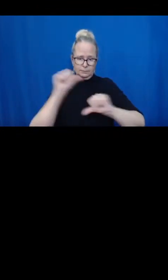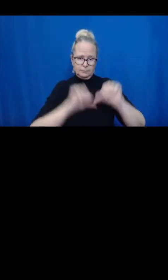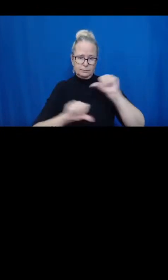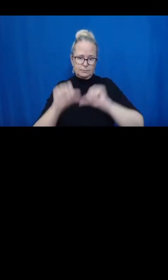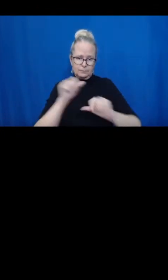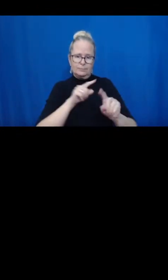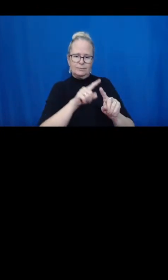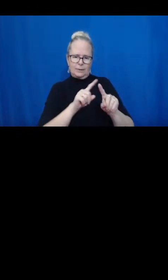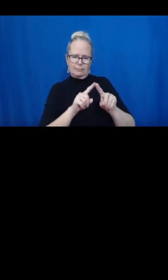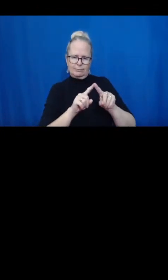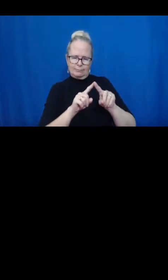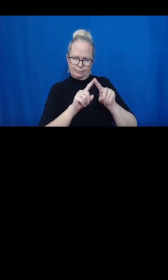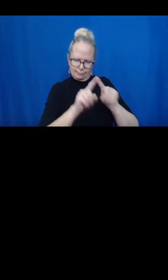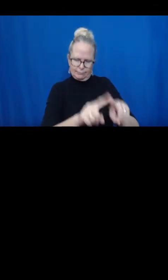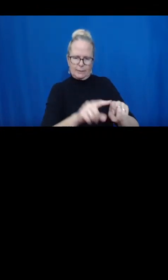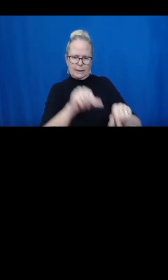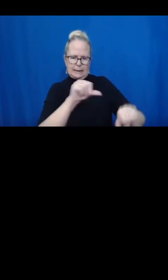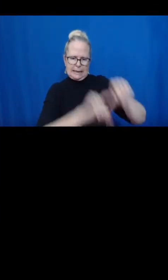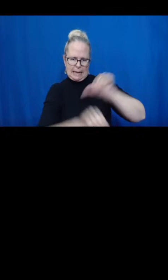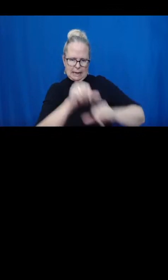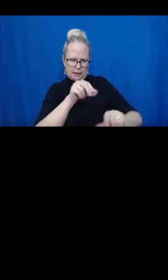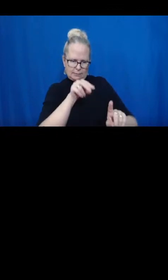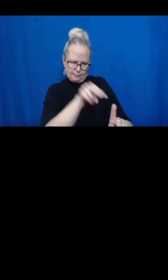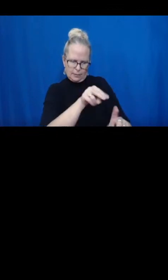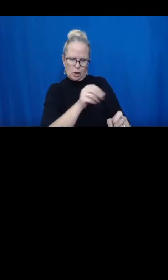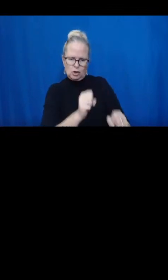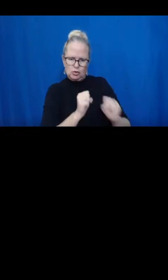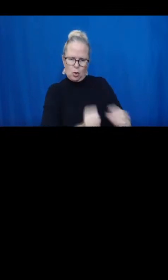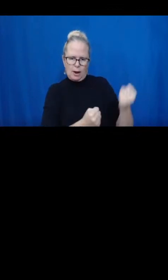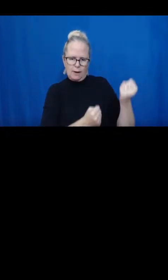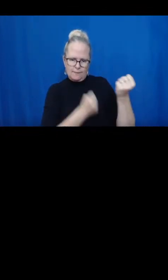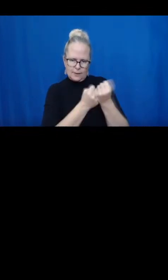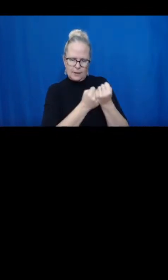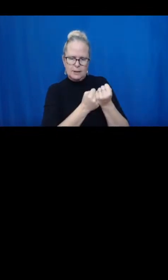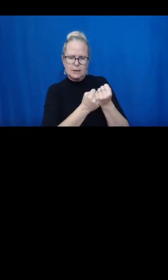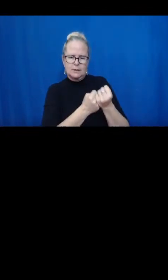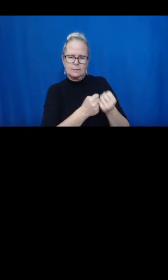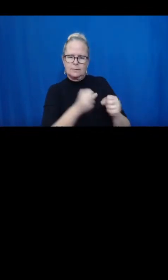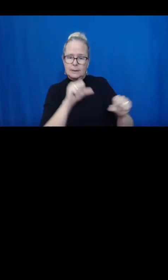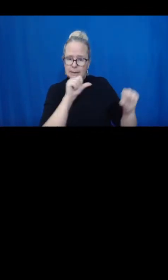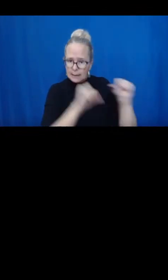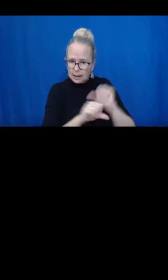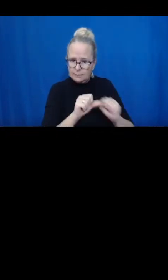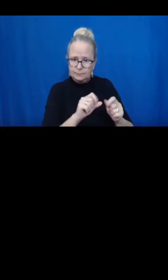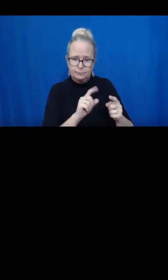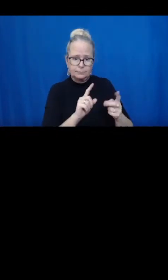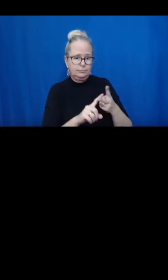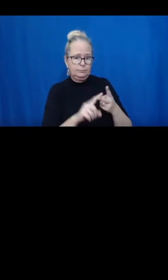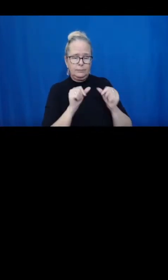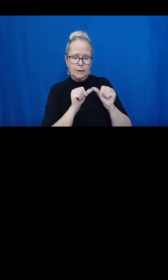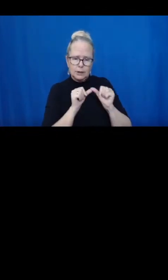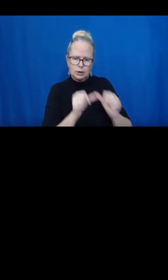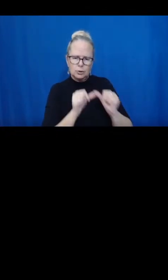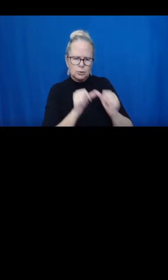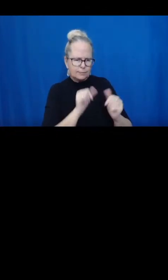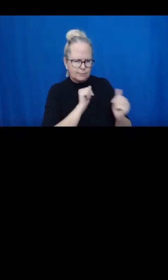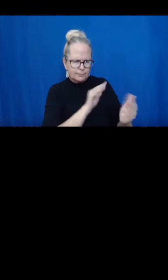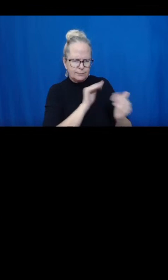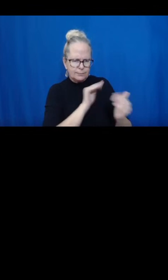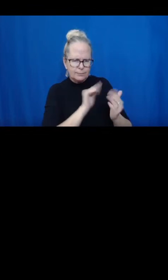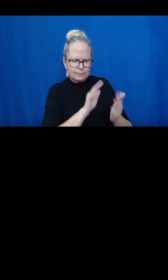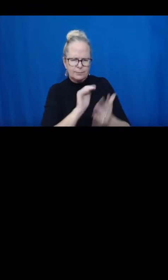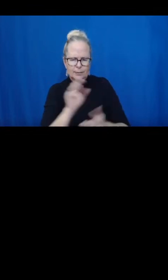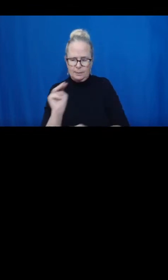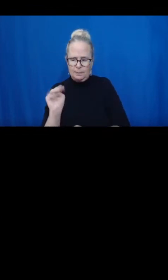it's not, it's definitely not helpful. But if we can finish on a hopeful message, I think that it is